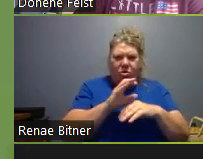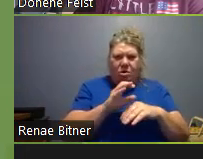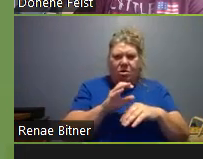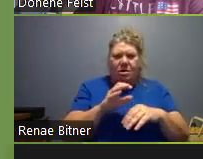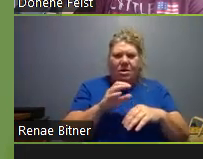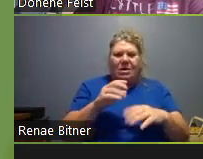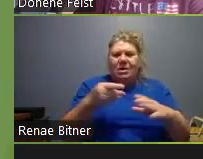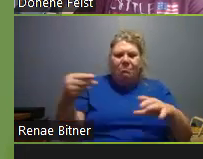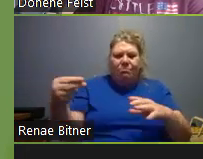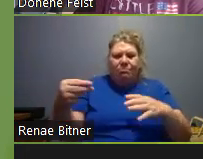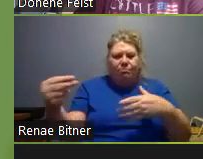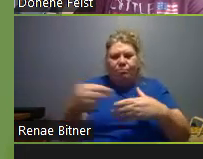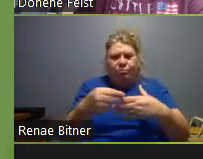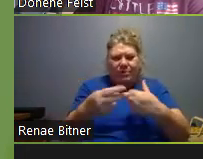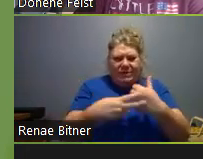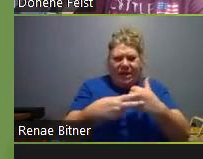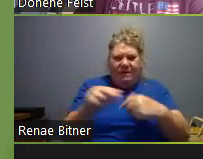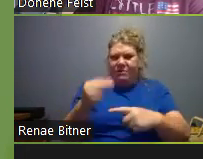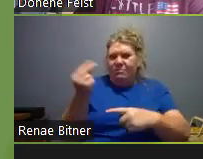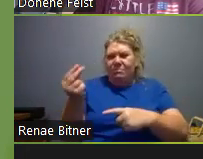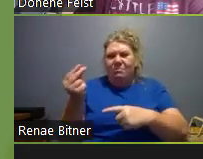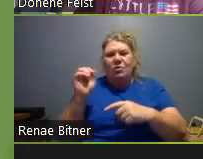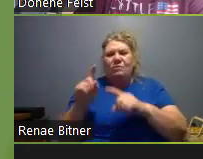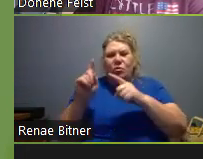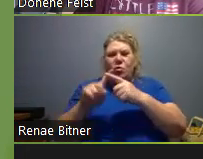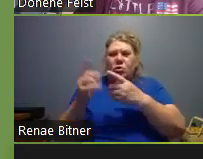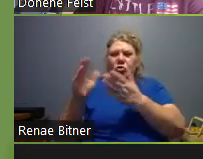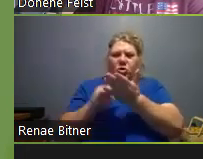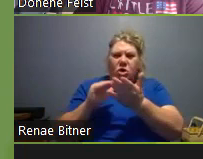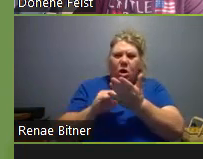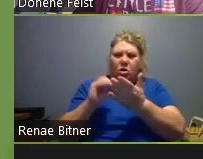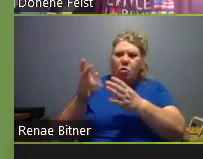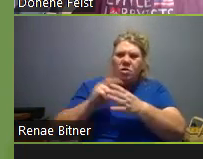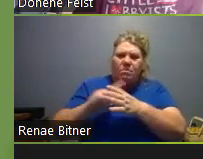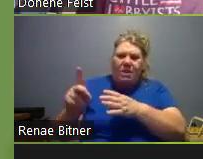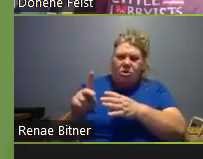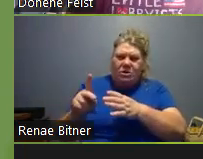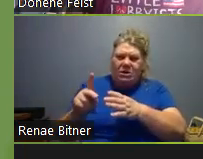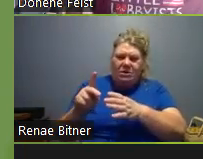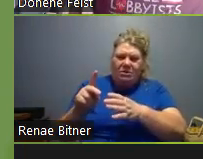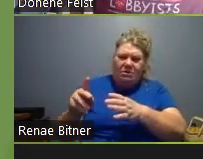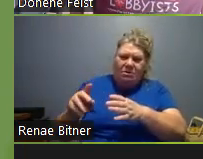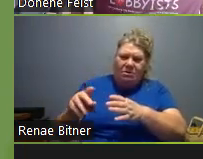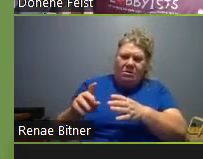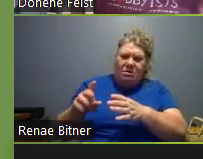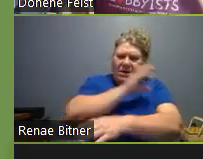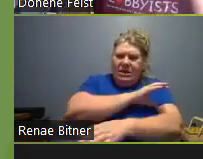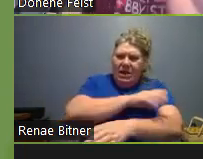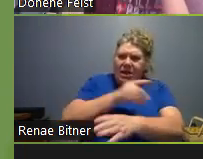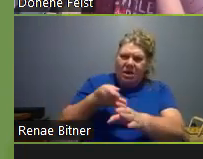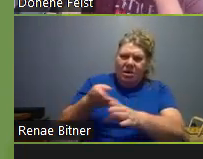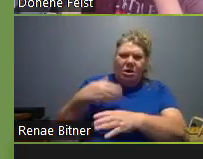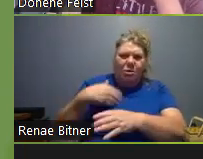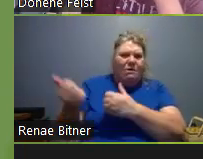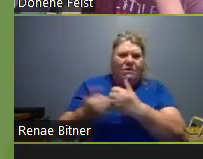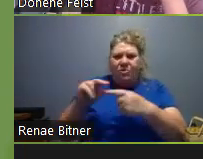drive. That way, if you're going to a service provider or specialty clinic, you have everything right in the right on your